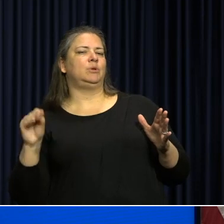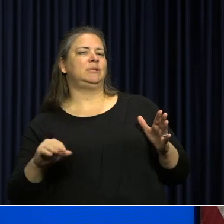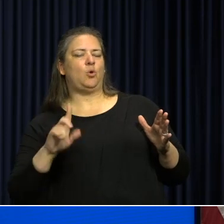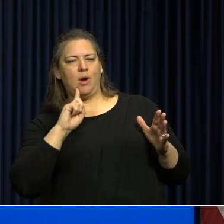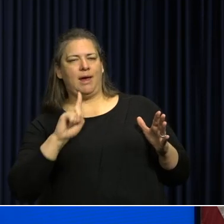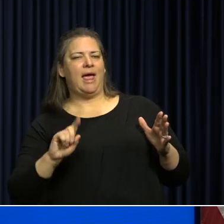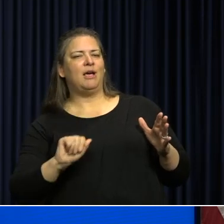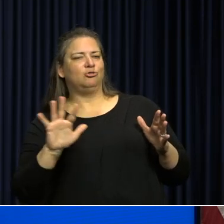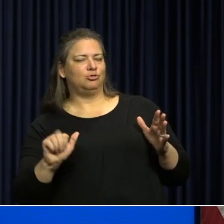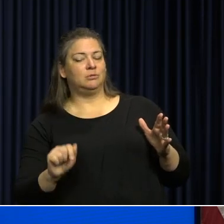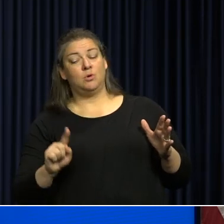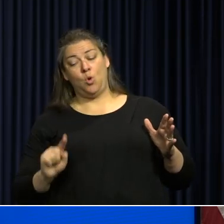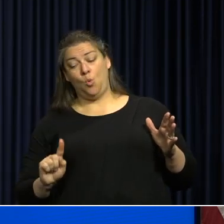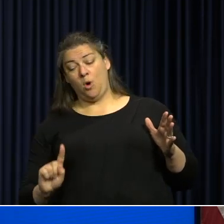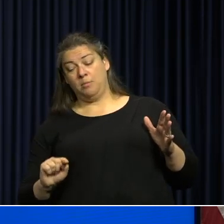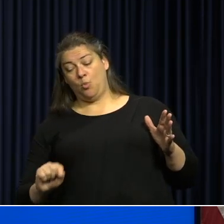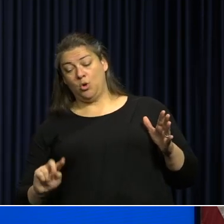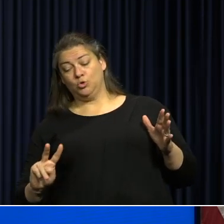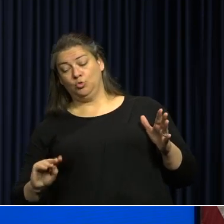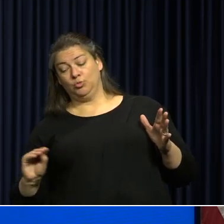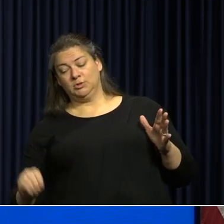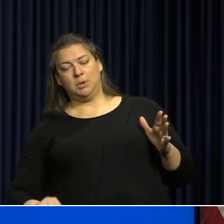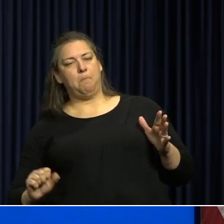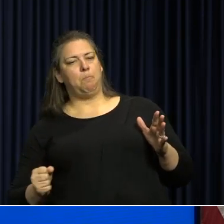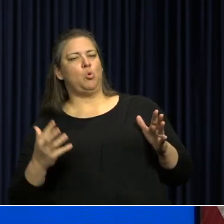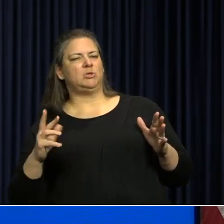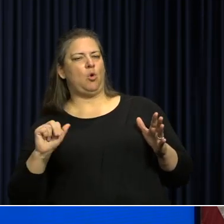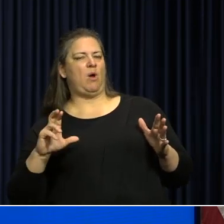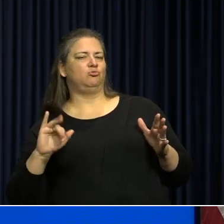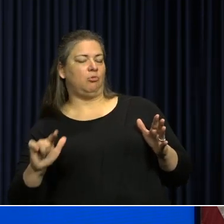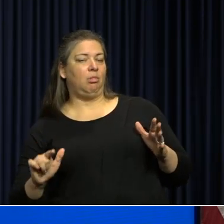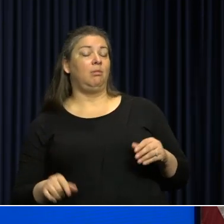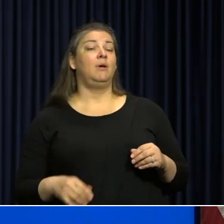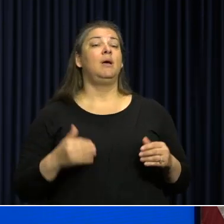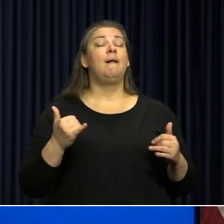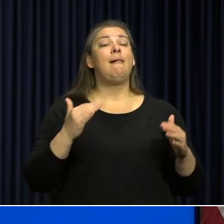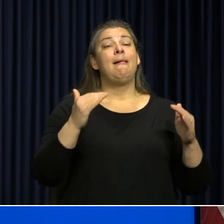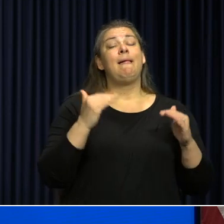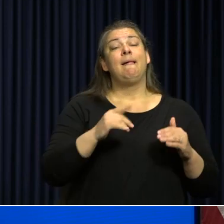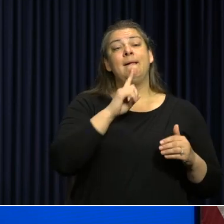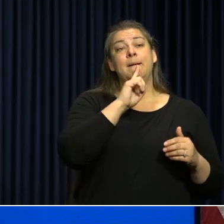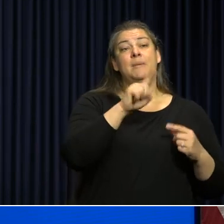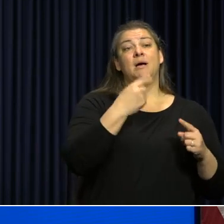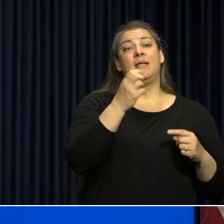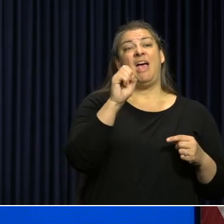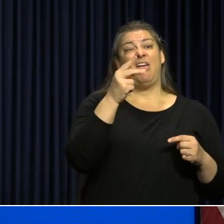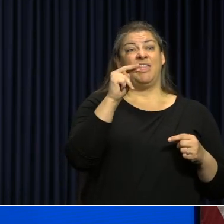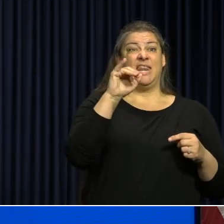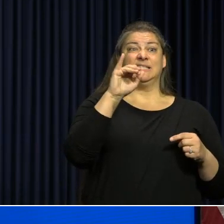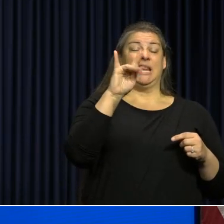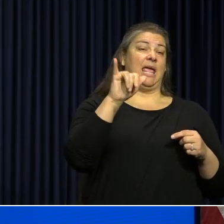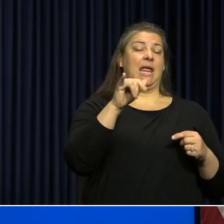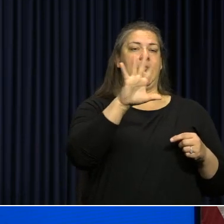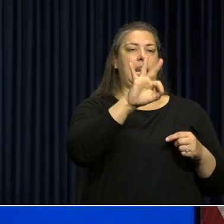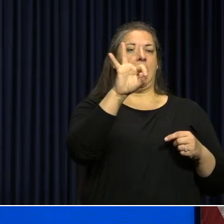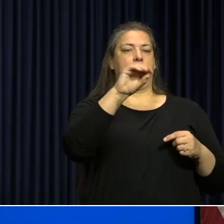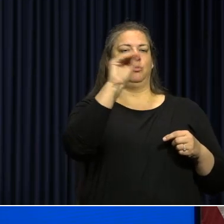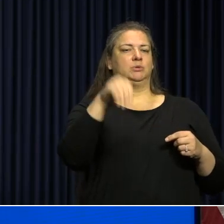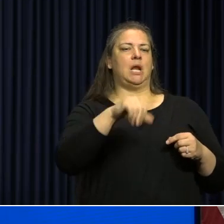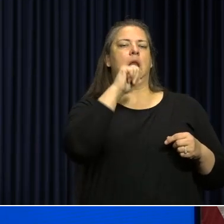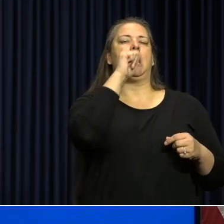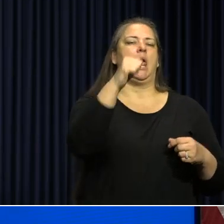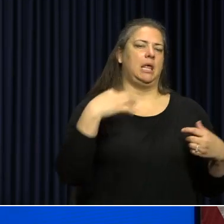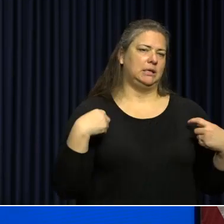Asian, 1.12% multiracial, and where it comes down to ethnicity, it's basically 99%